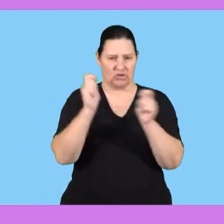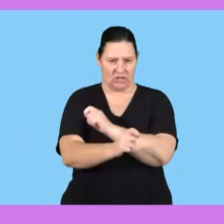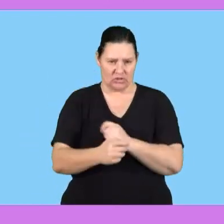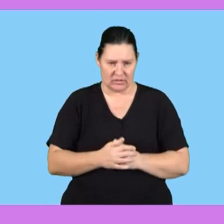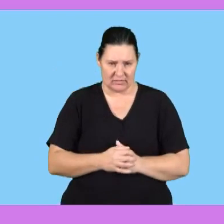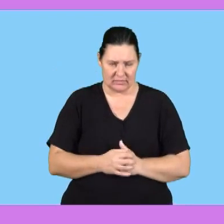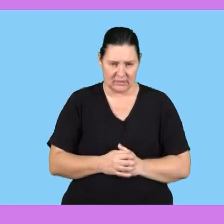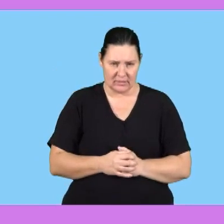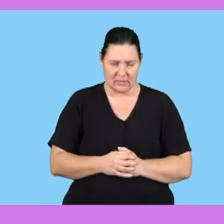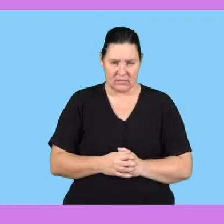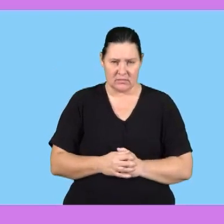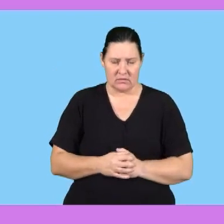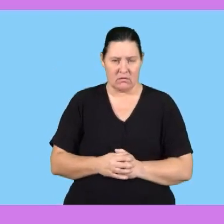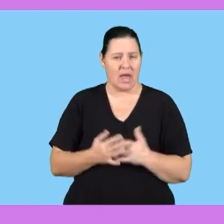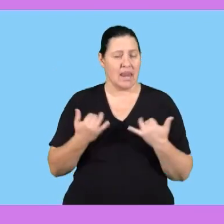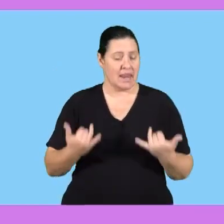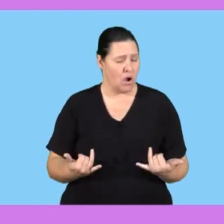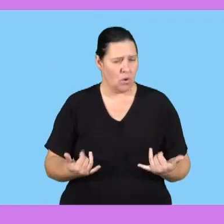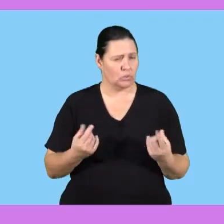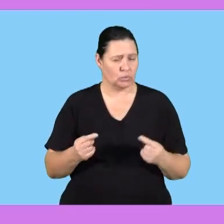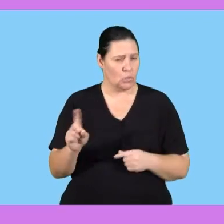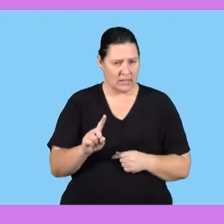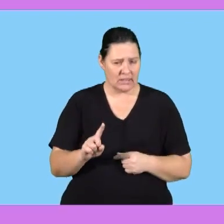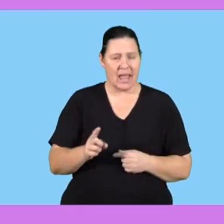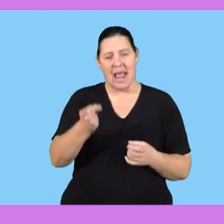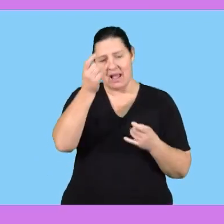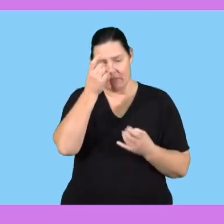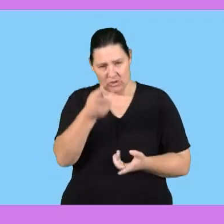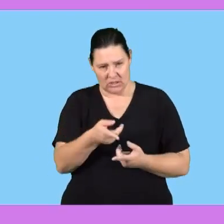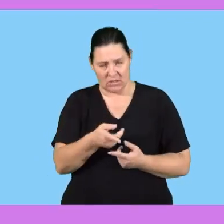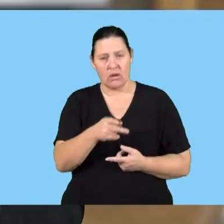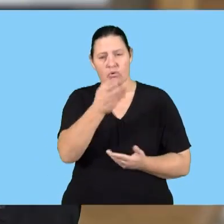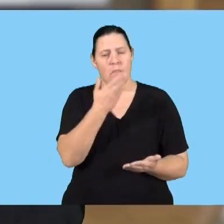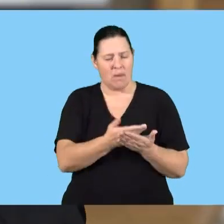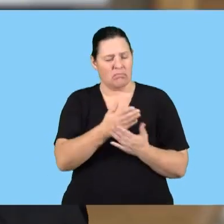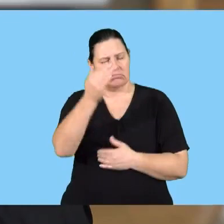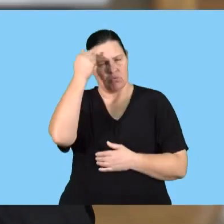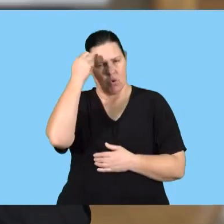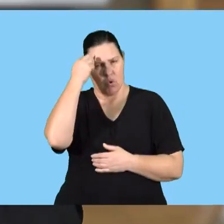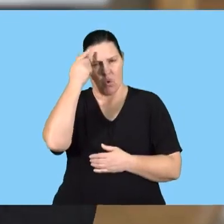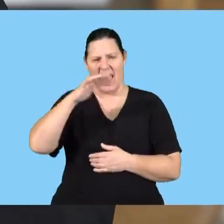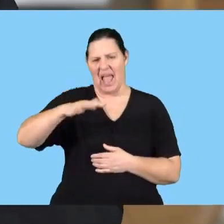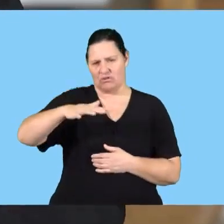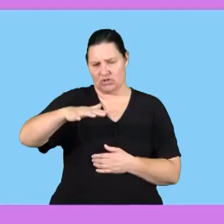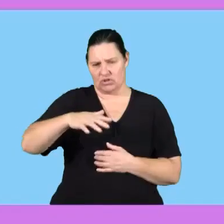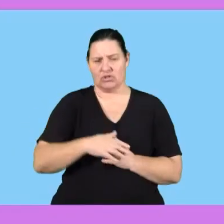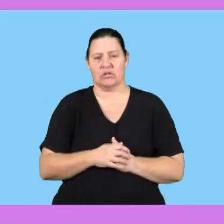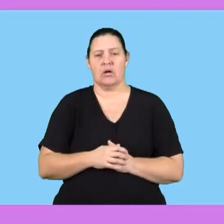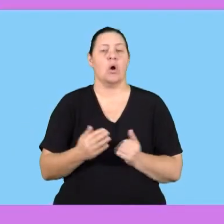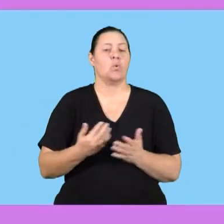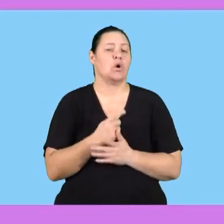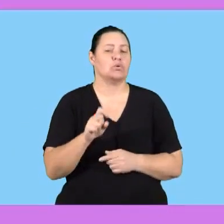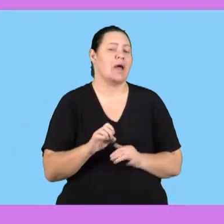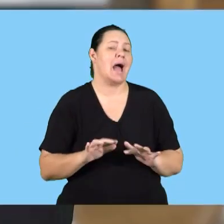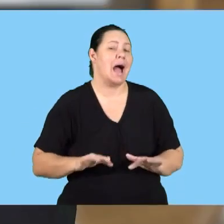the average percentage change. Now again, we are working with data handling. You should be familiar with the term average.